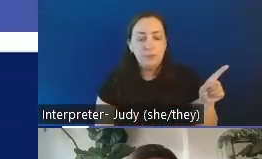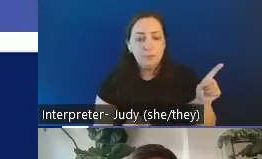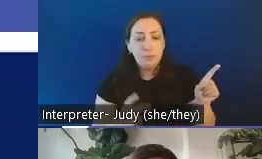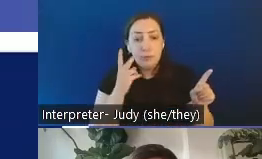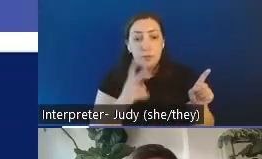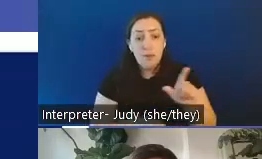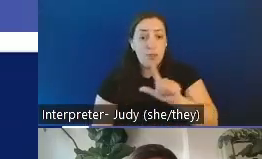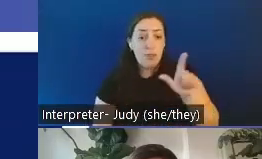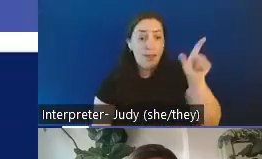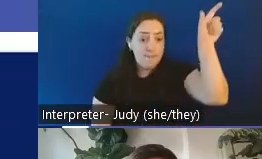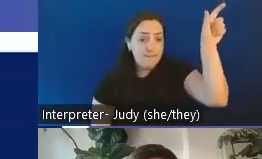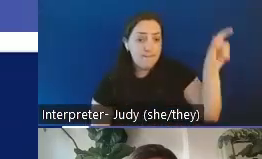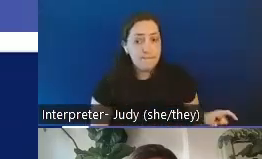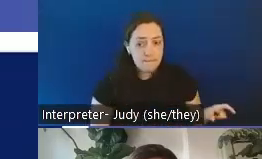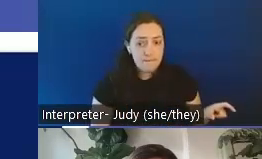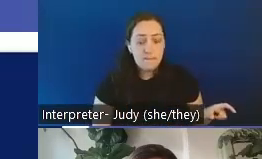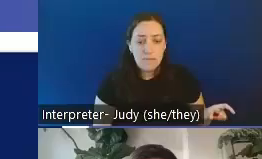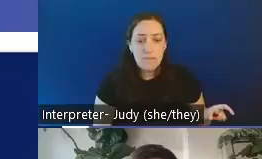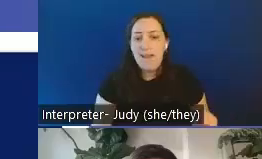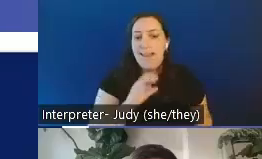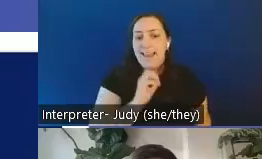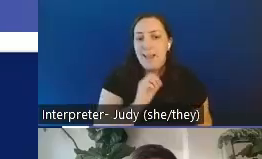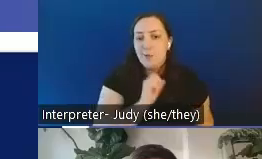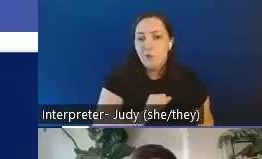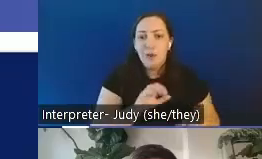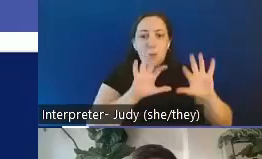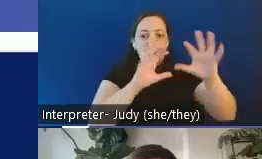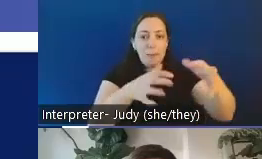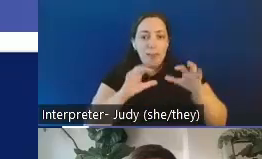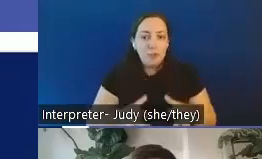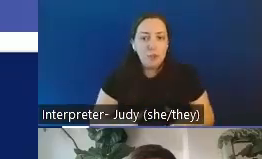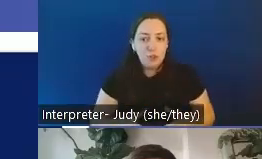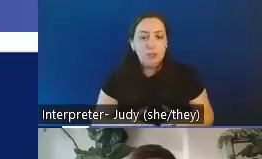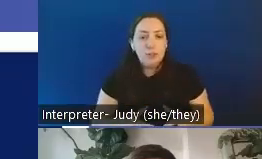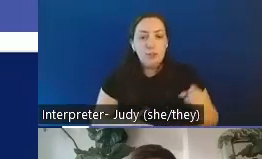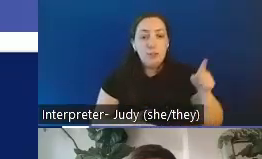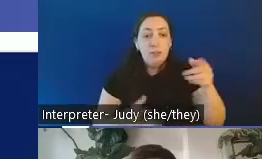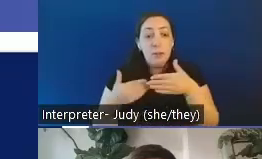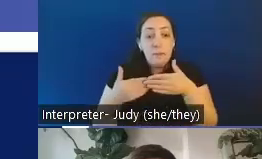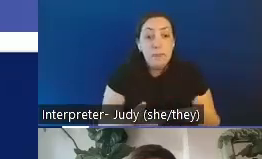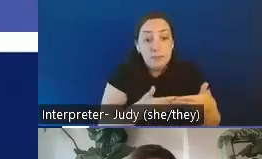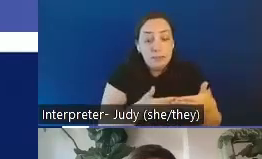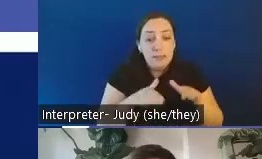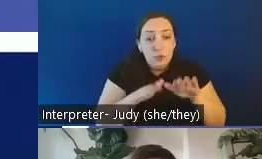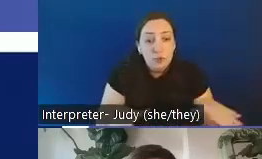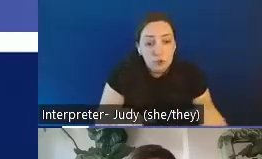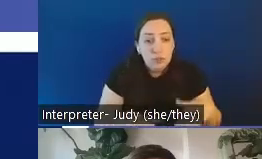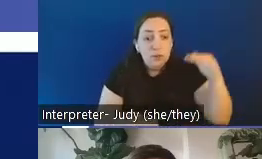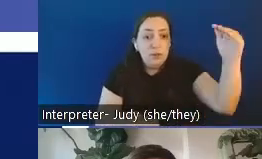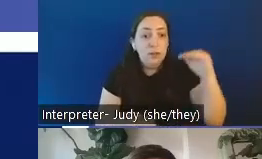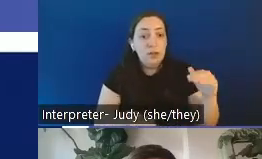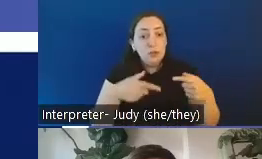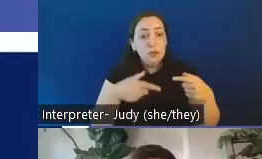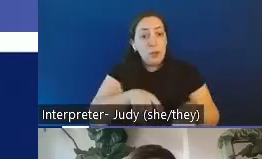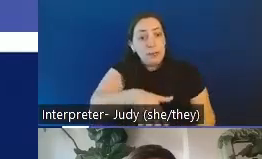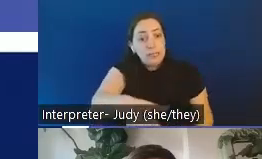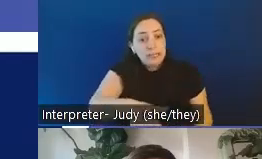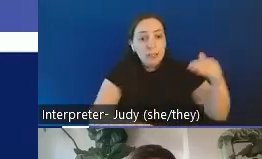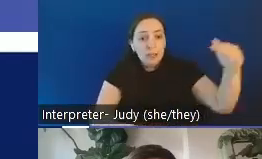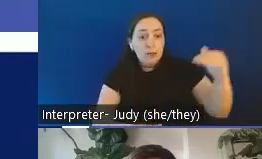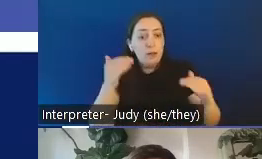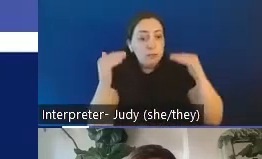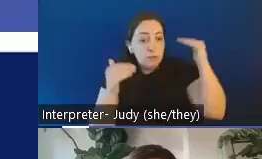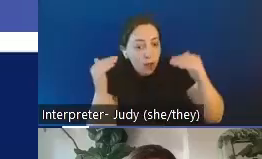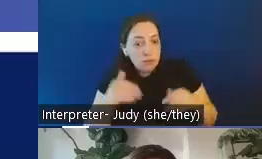left side, we broke this down by populations. Which infants and kids should get this? What about in pregnancy? What about adults of